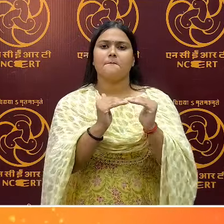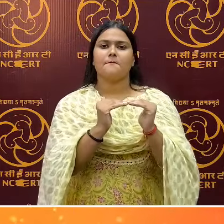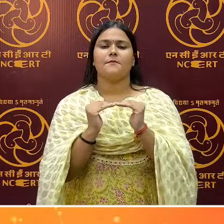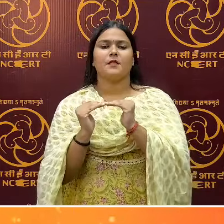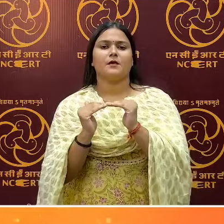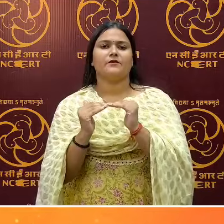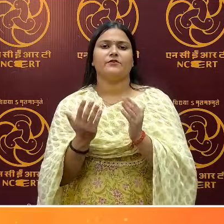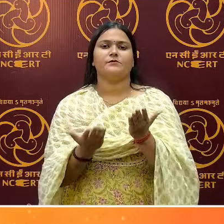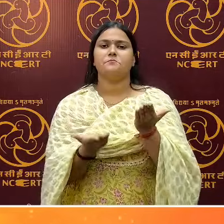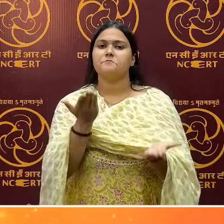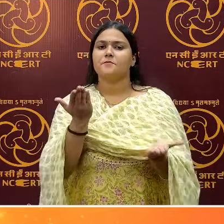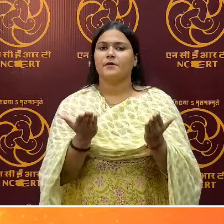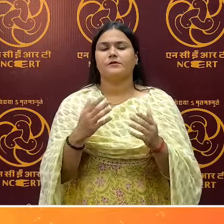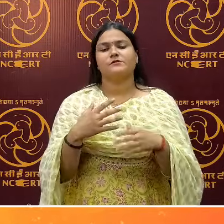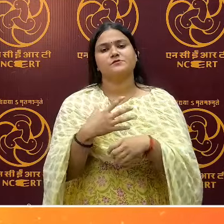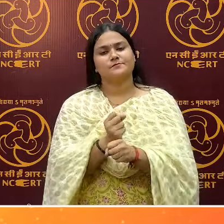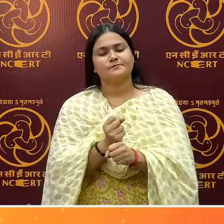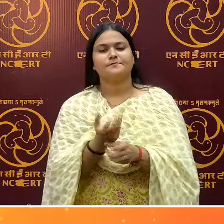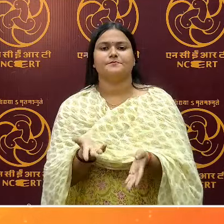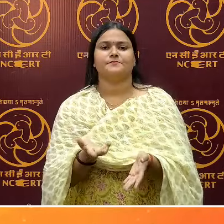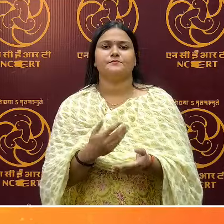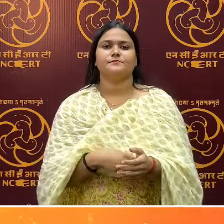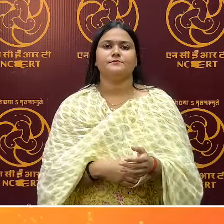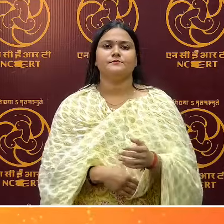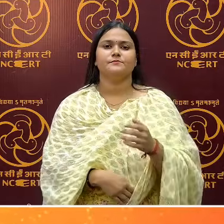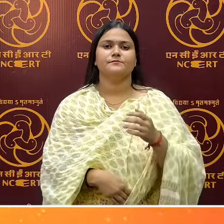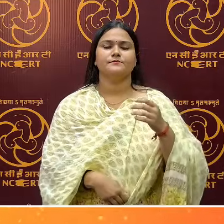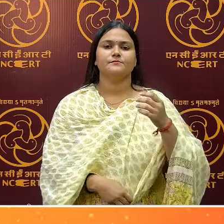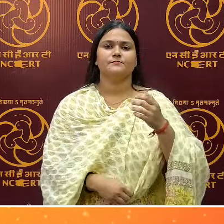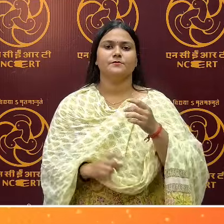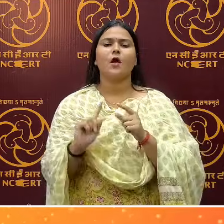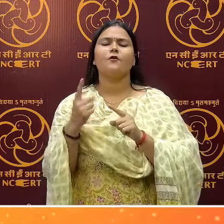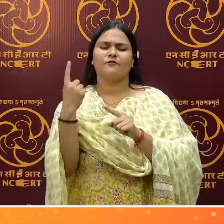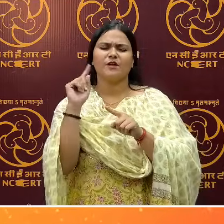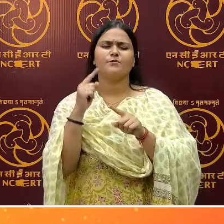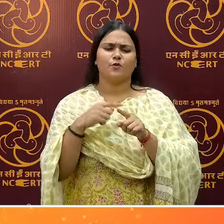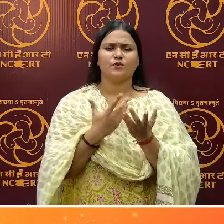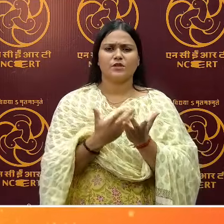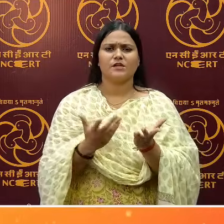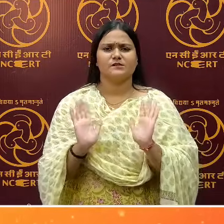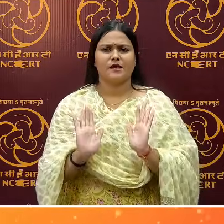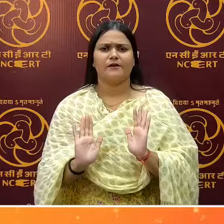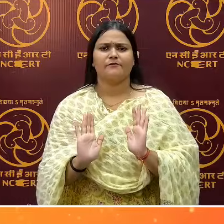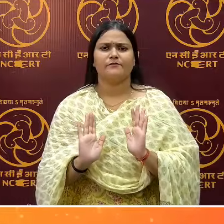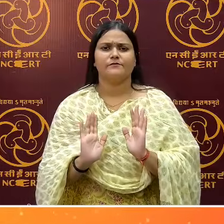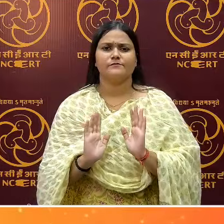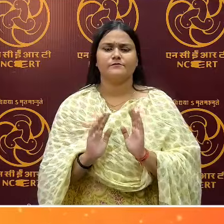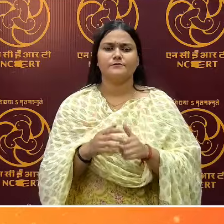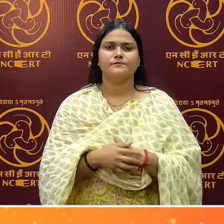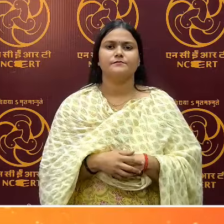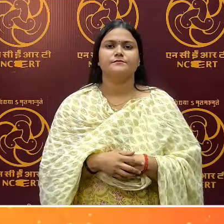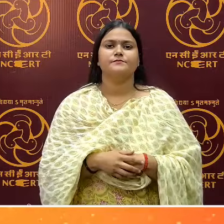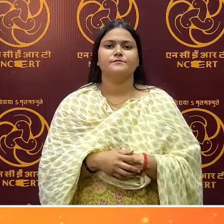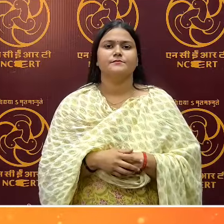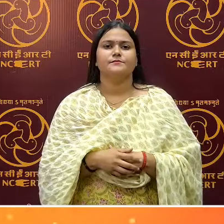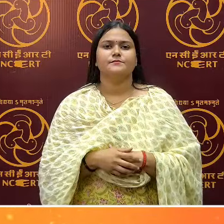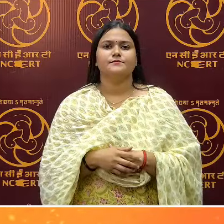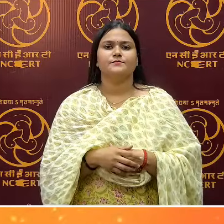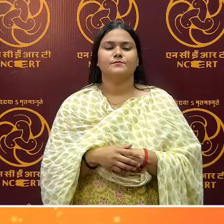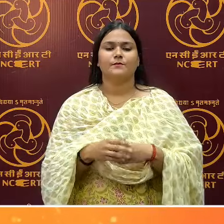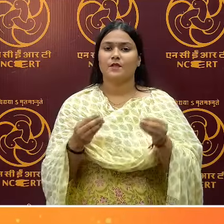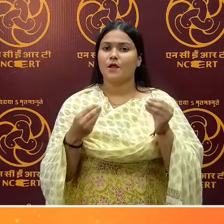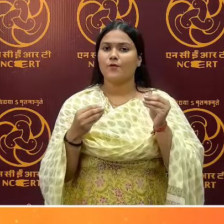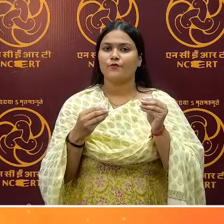Okay. Okay. And ma'am, I have one more object. yes, please. Aluminium foil, if you could see,